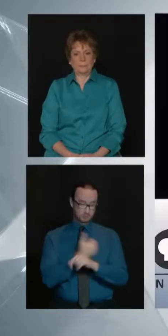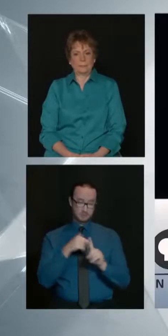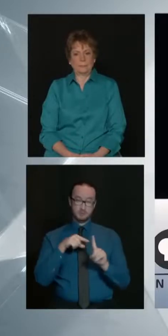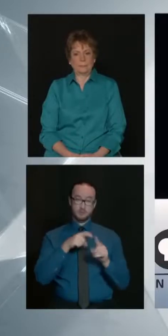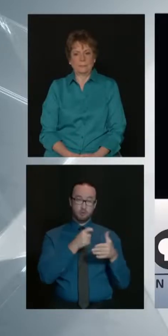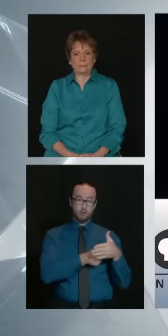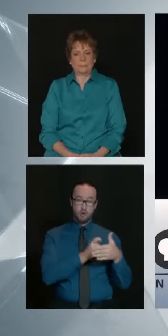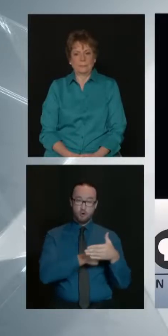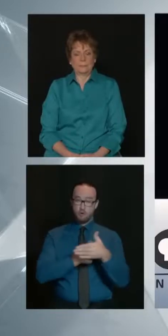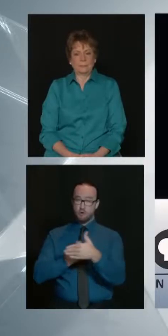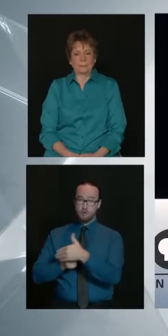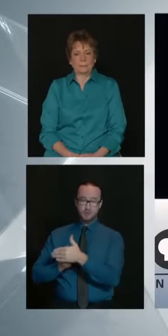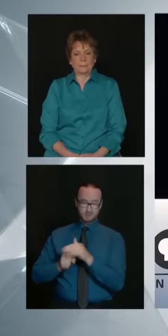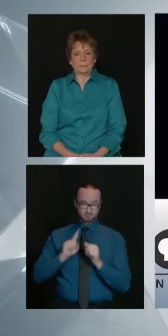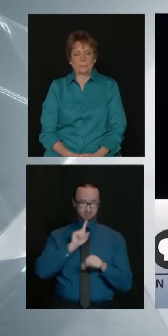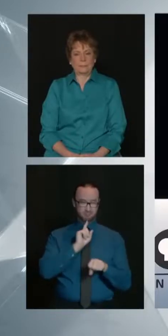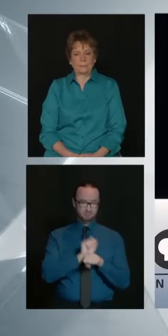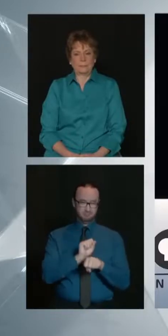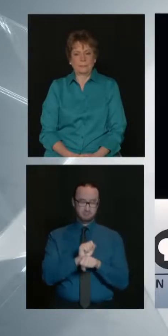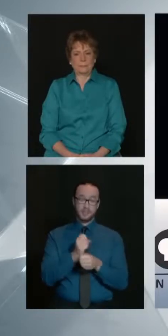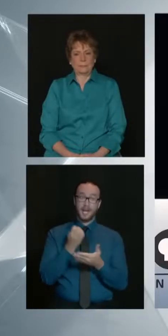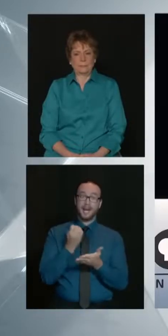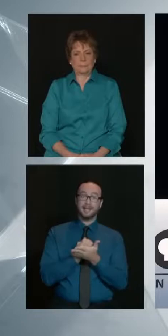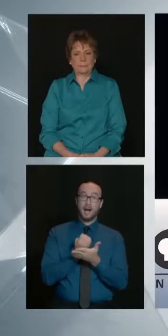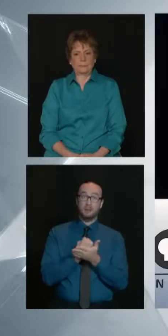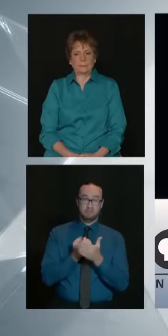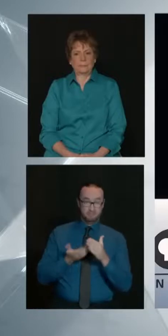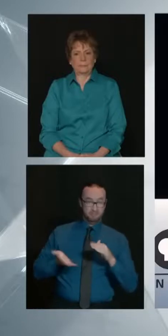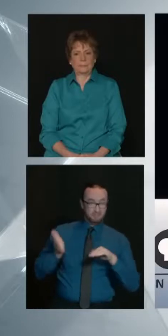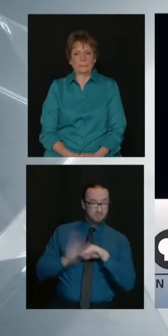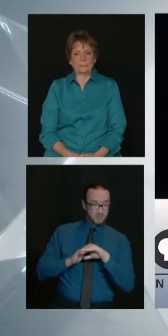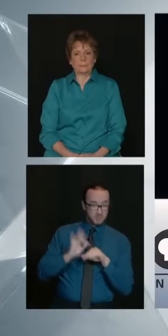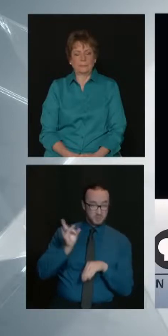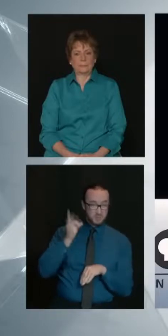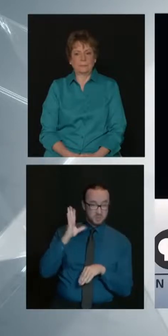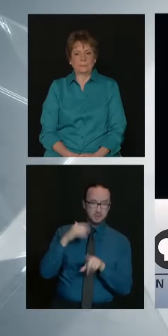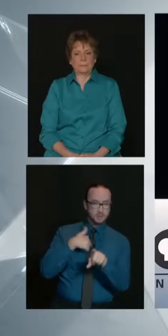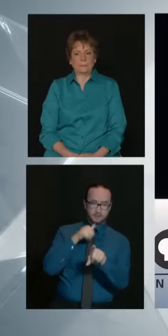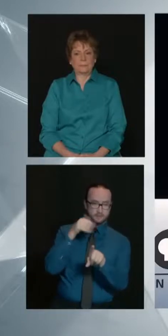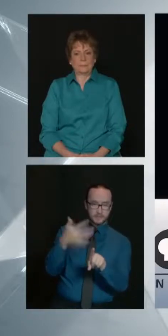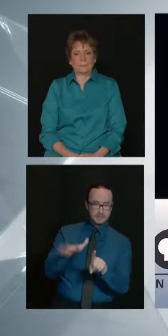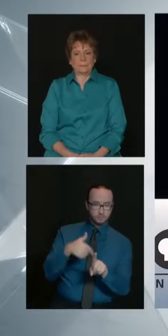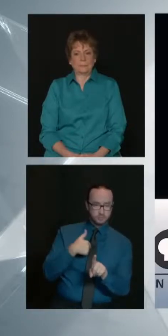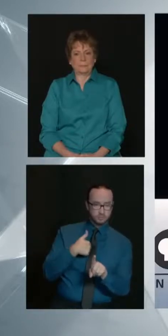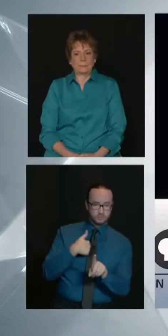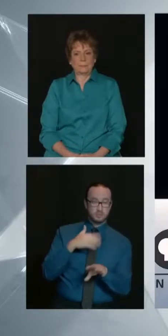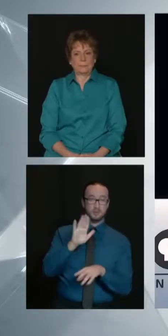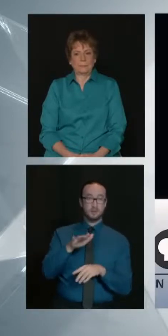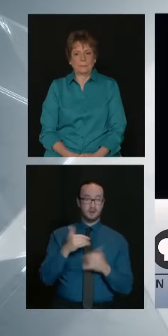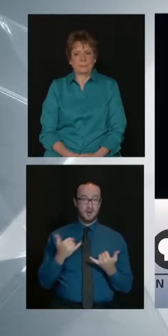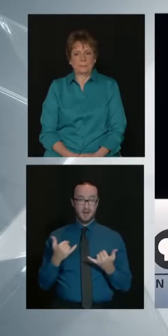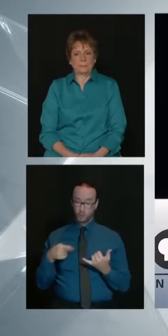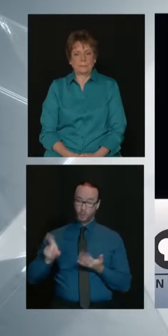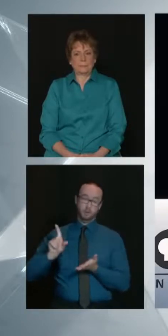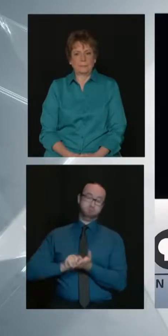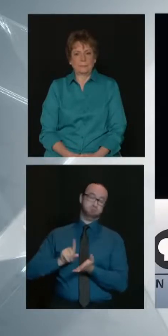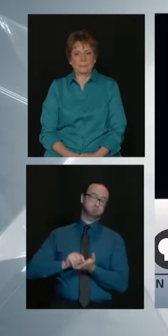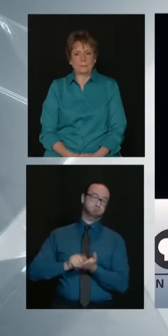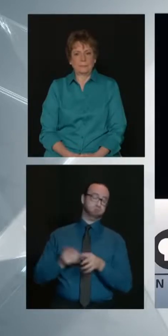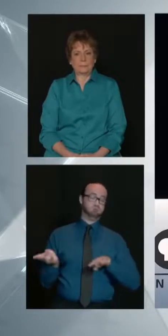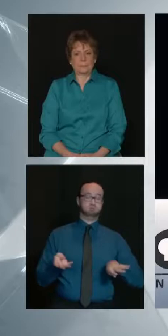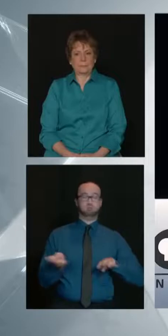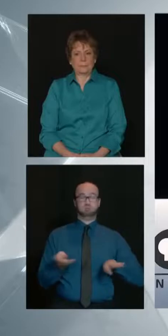the left hook. Well, the Democrats weren't done. Then they decided to print $6 trillion. They print and spent $6 trillion too